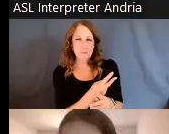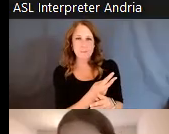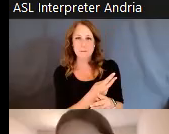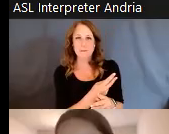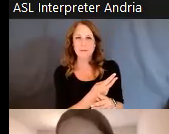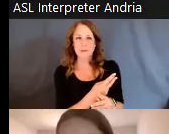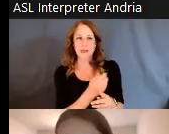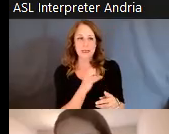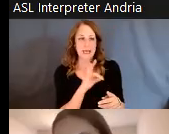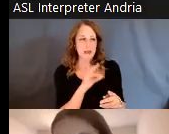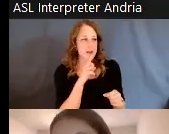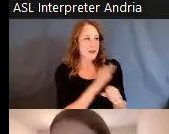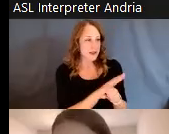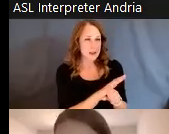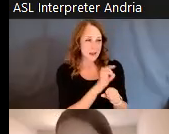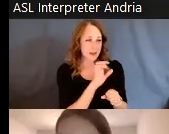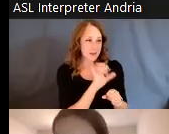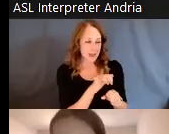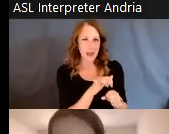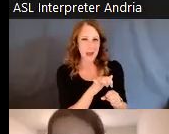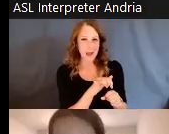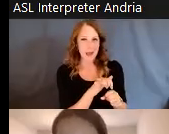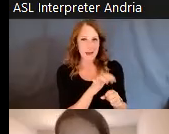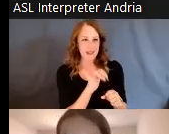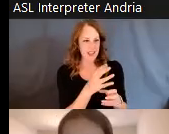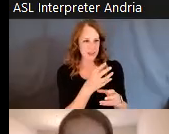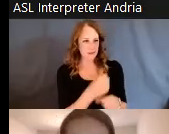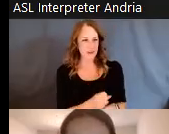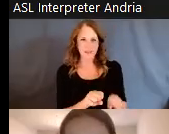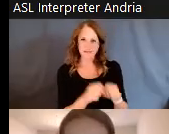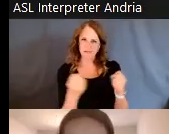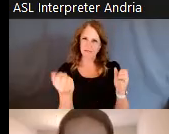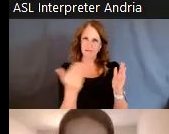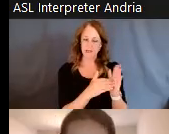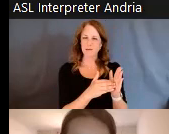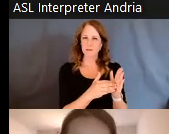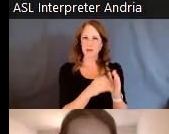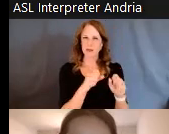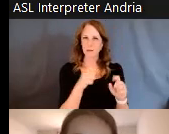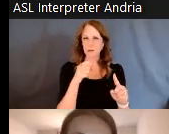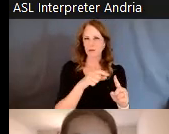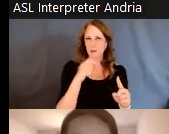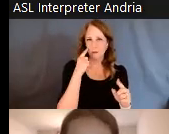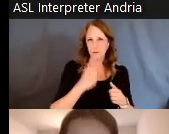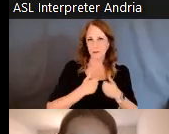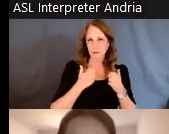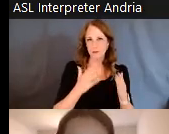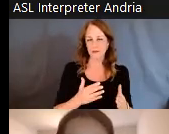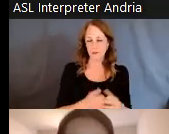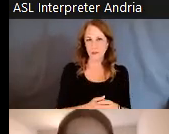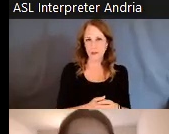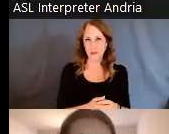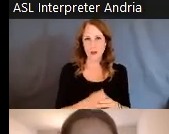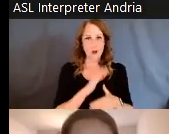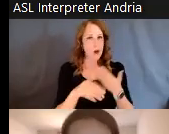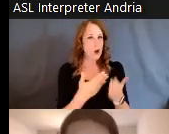because if we do, right, that compounding breach of trust is often triggered for survivors. So not all